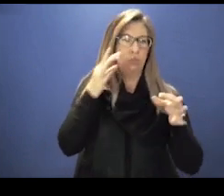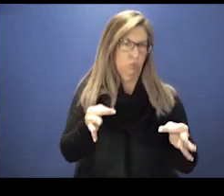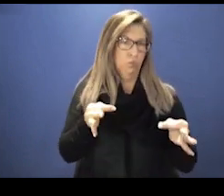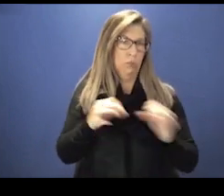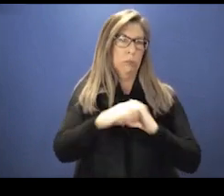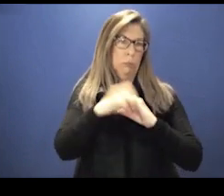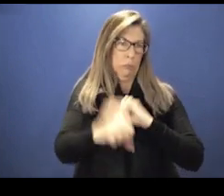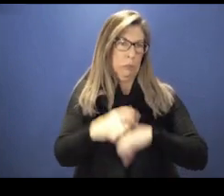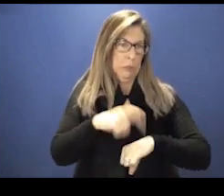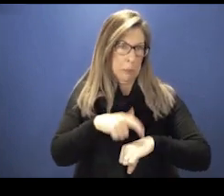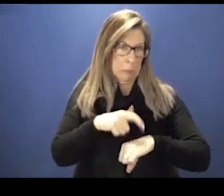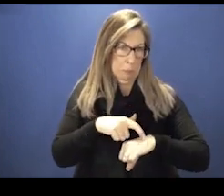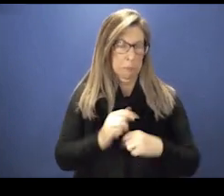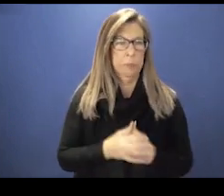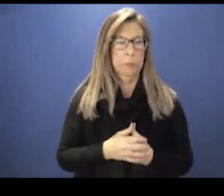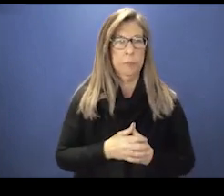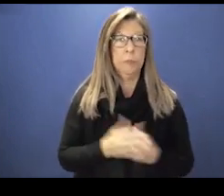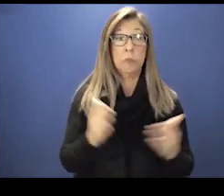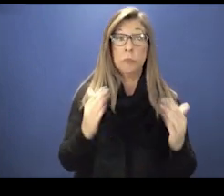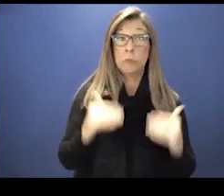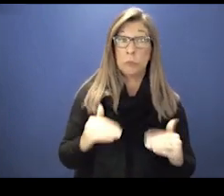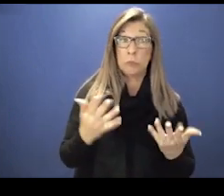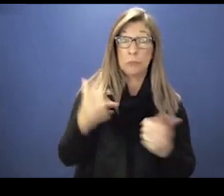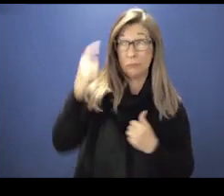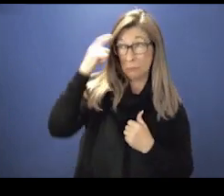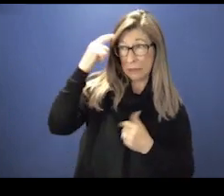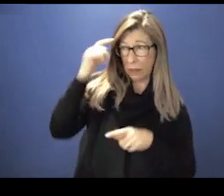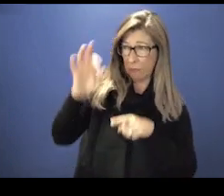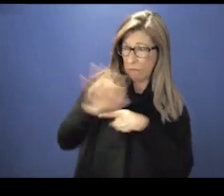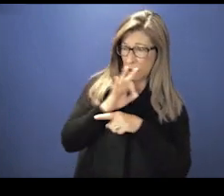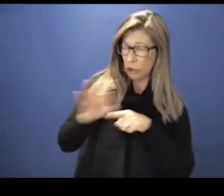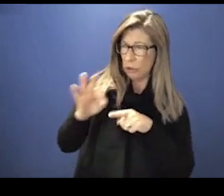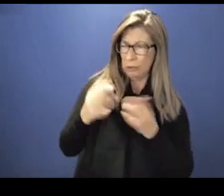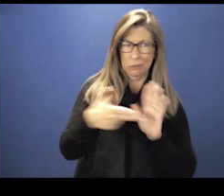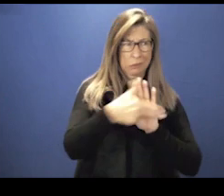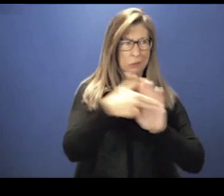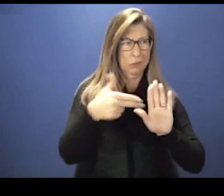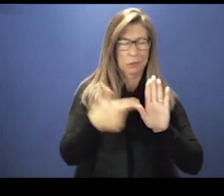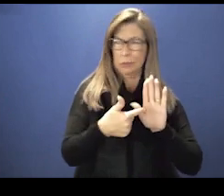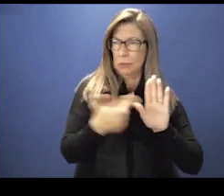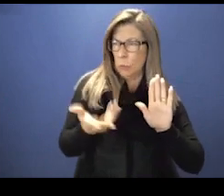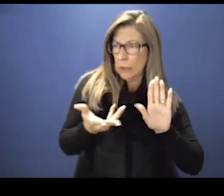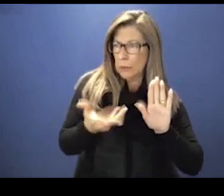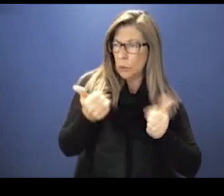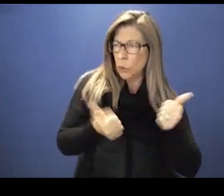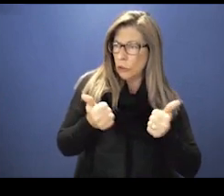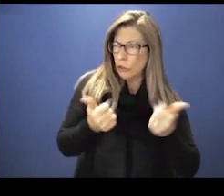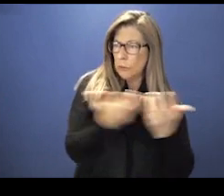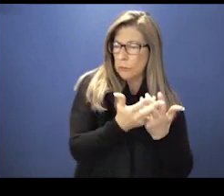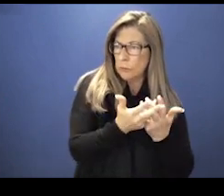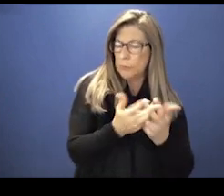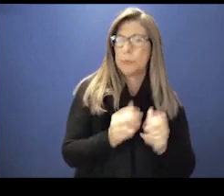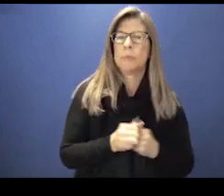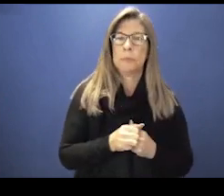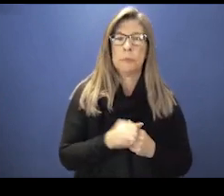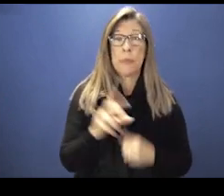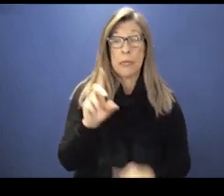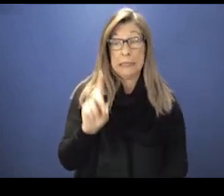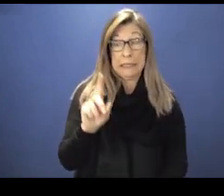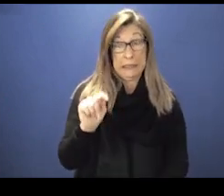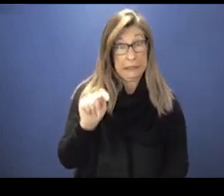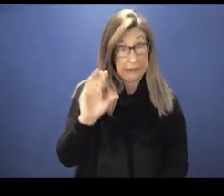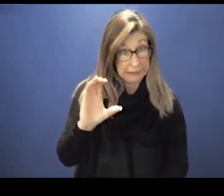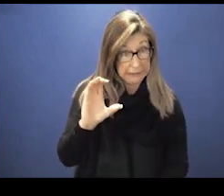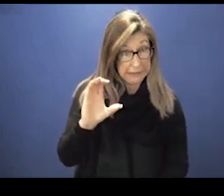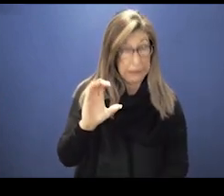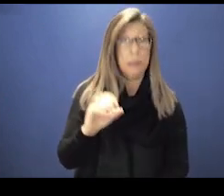Which diagnoses are eligible under mental functions? To be eligible for the DTC under